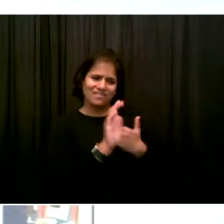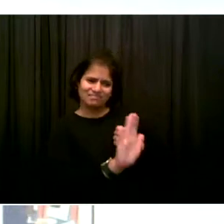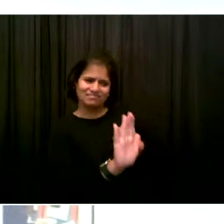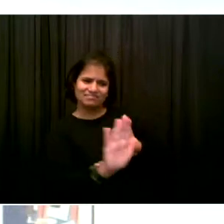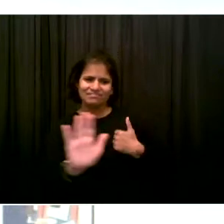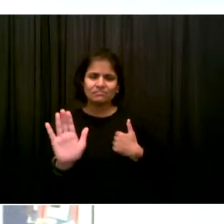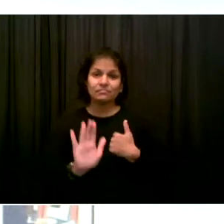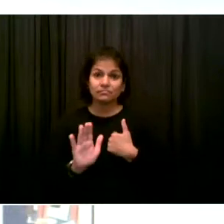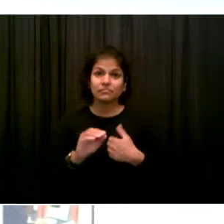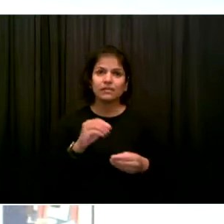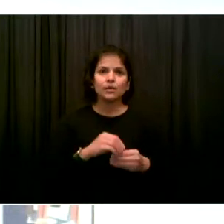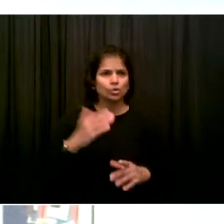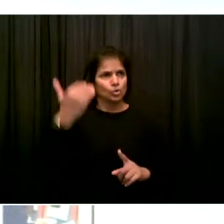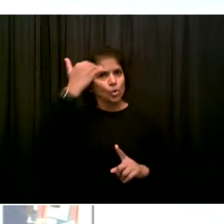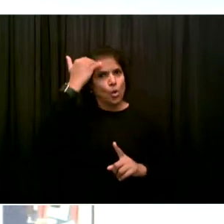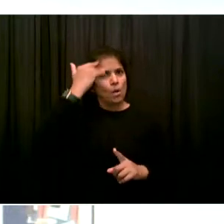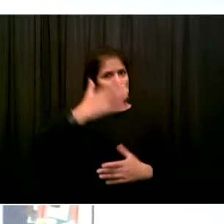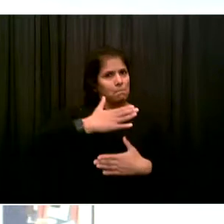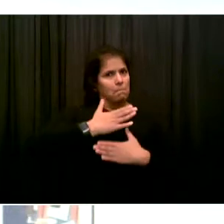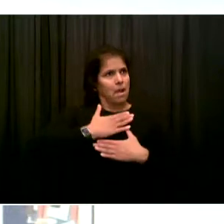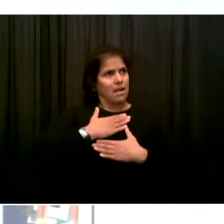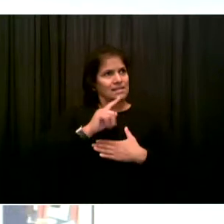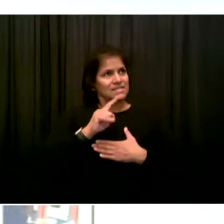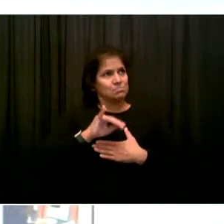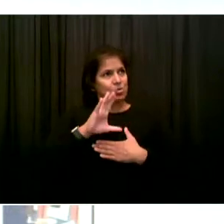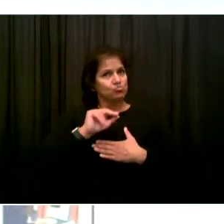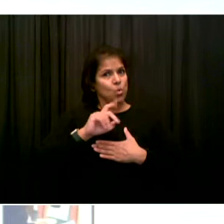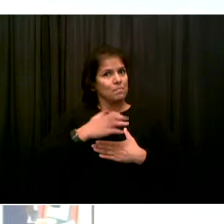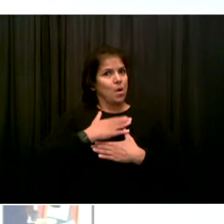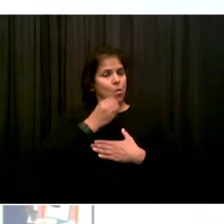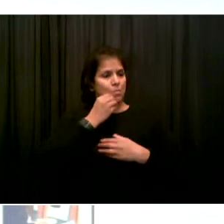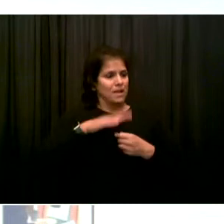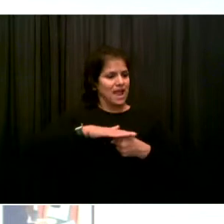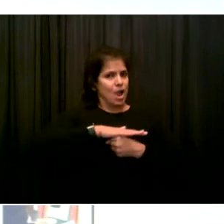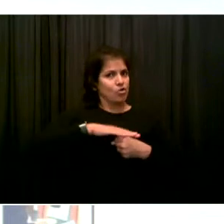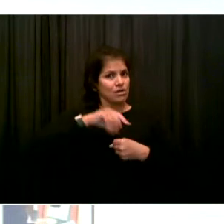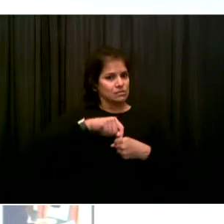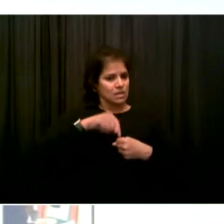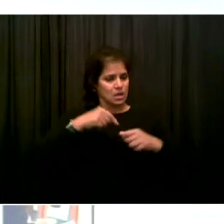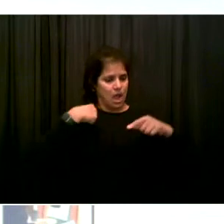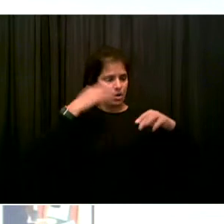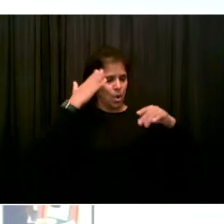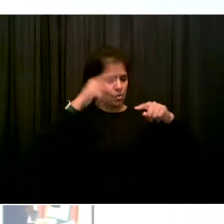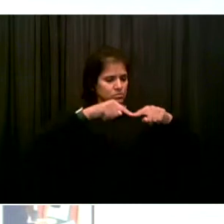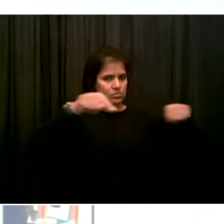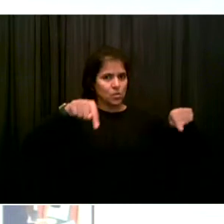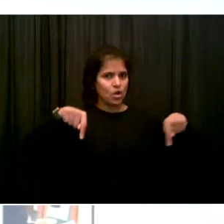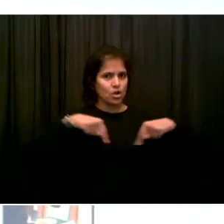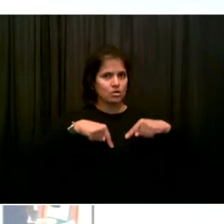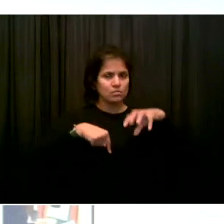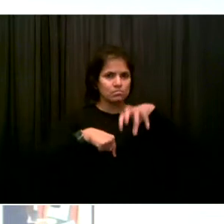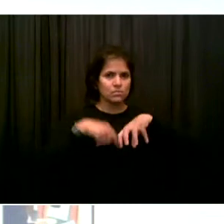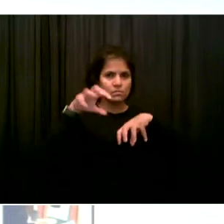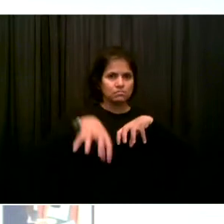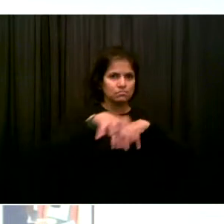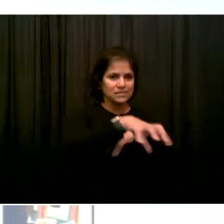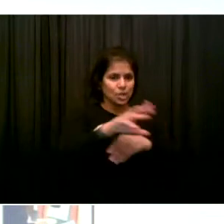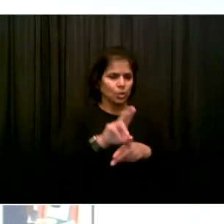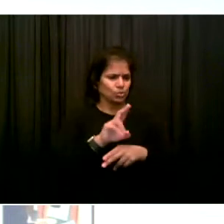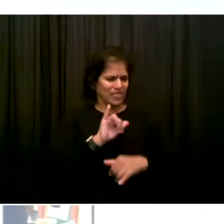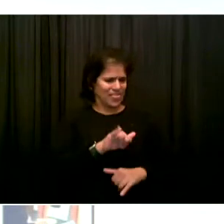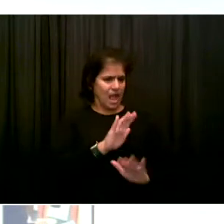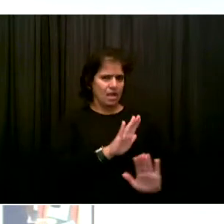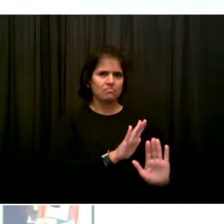code, people know the geography that they're associated with based on their zip code. And so that's why, we put